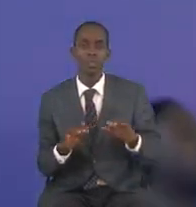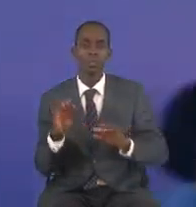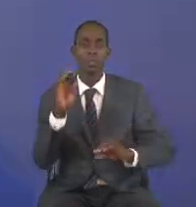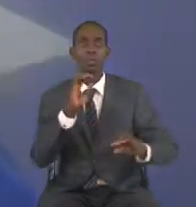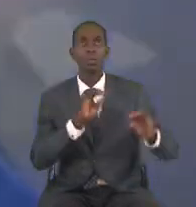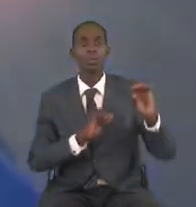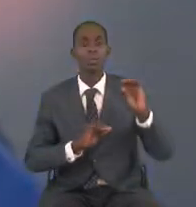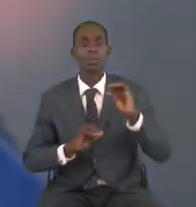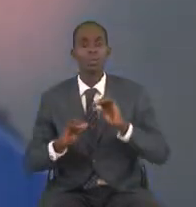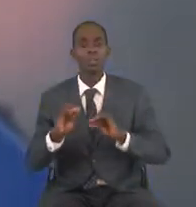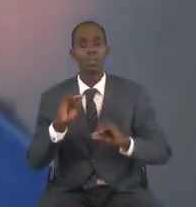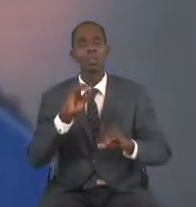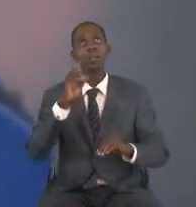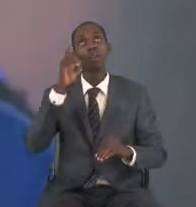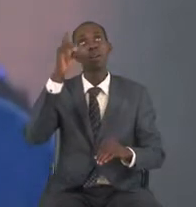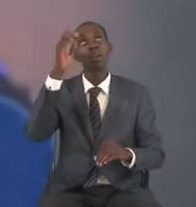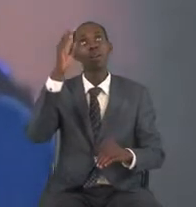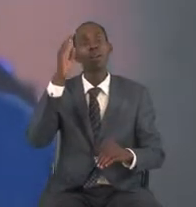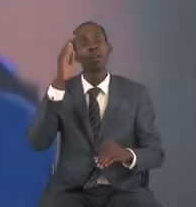Oh